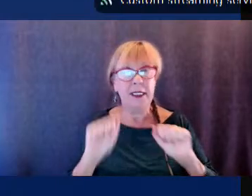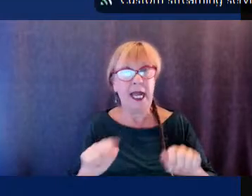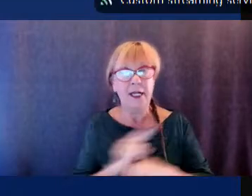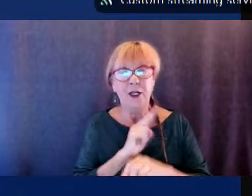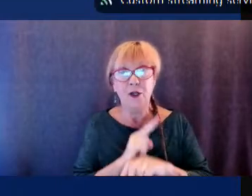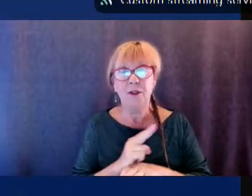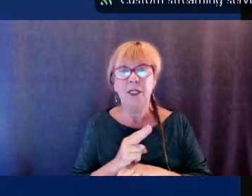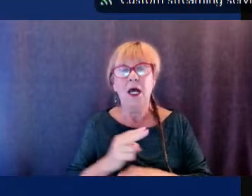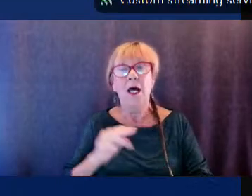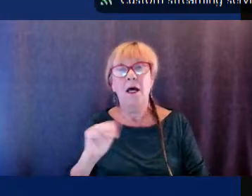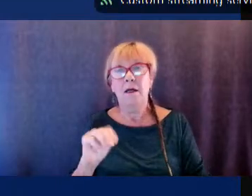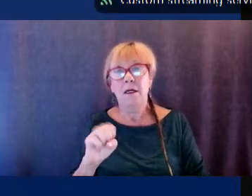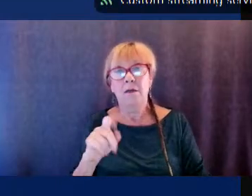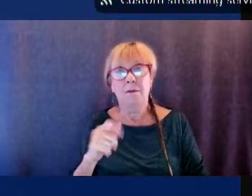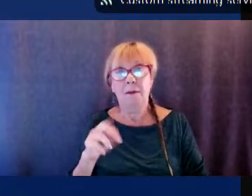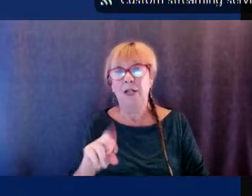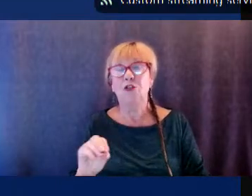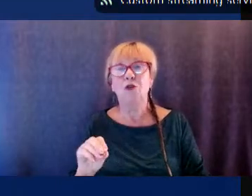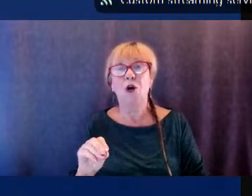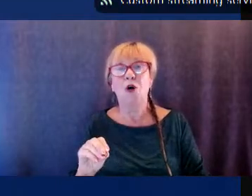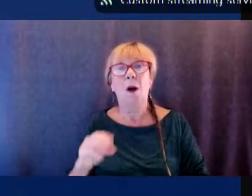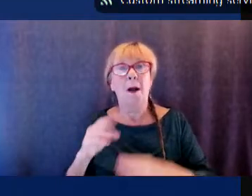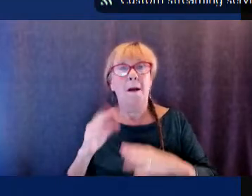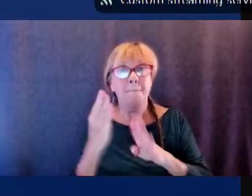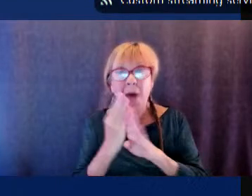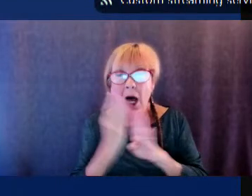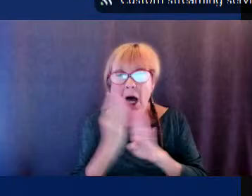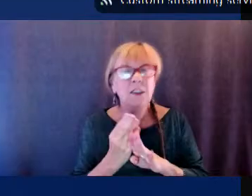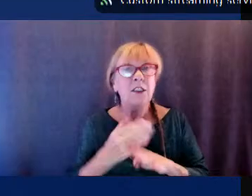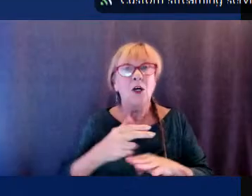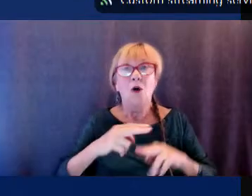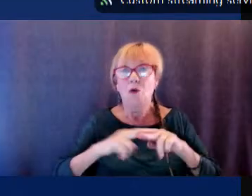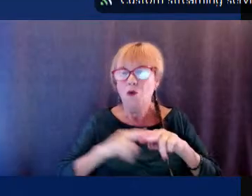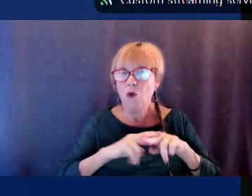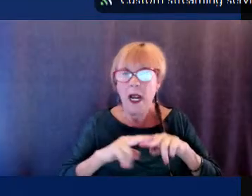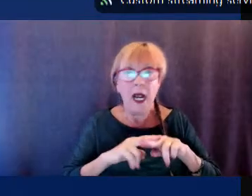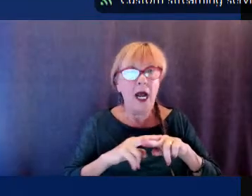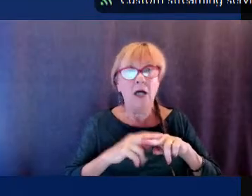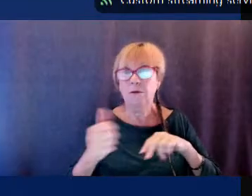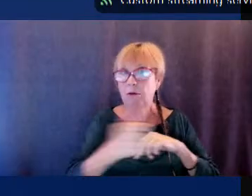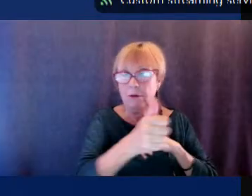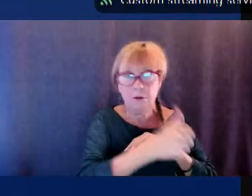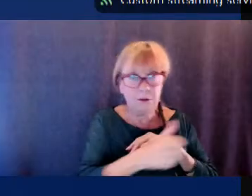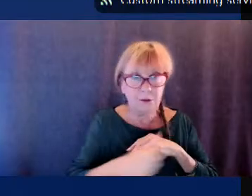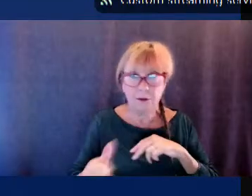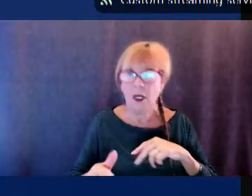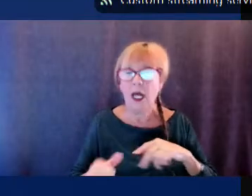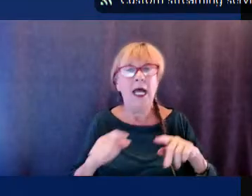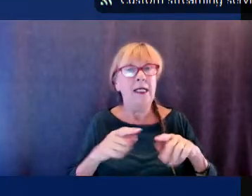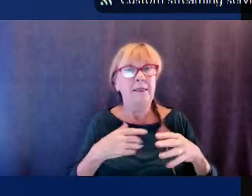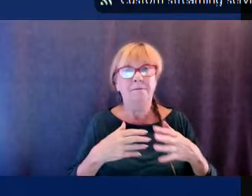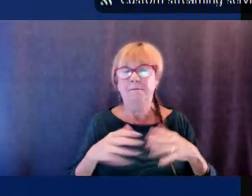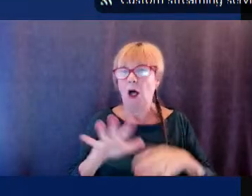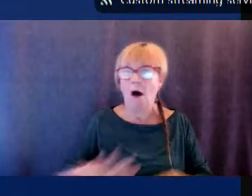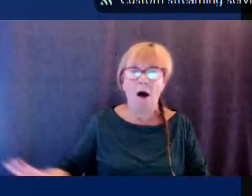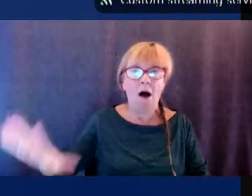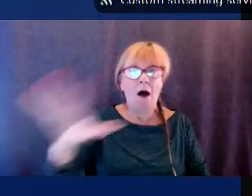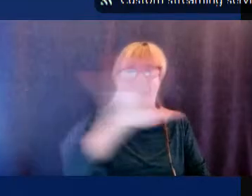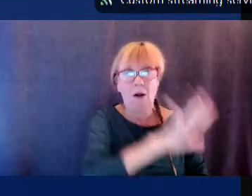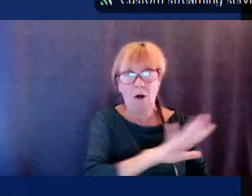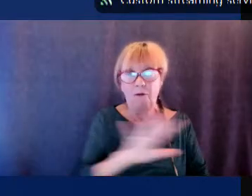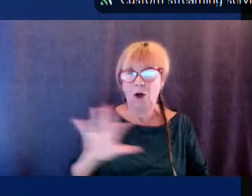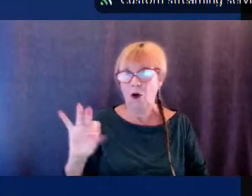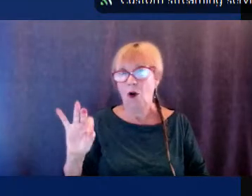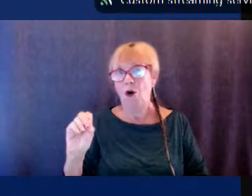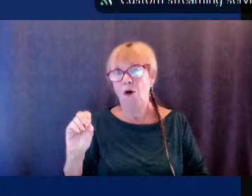rail, on participating transit agencies. We have 16 transit agencies, which includes Foothill Transit, Pasadena Transit, and you can also